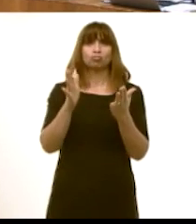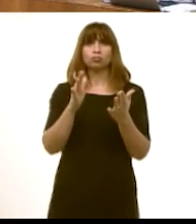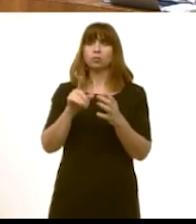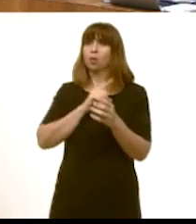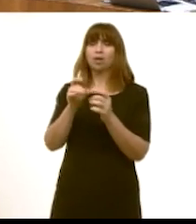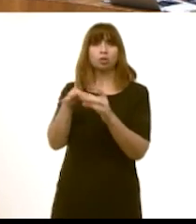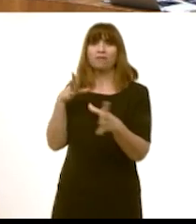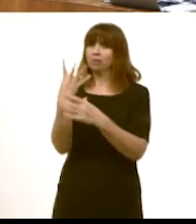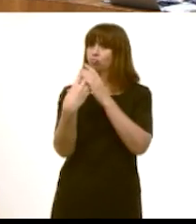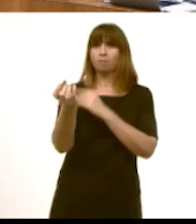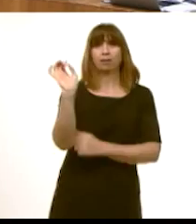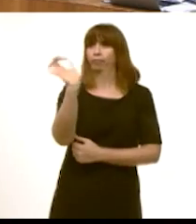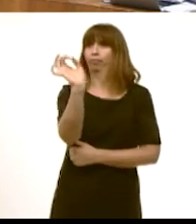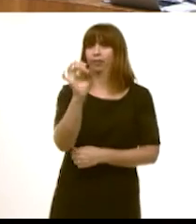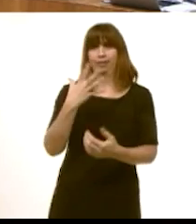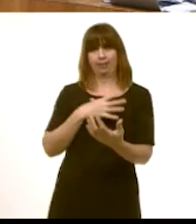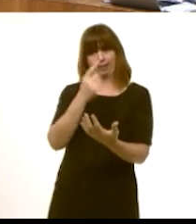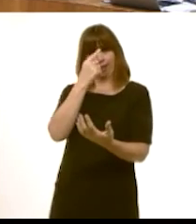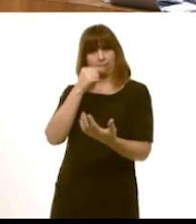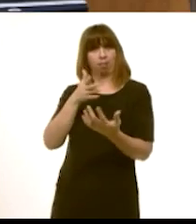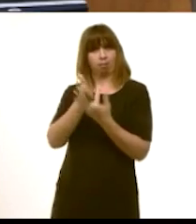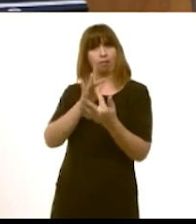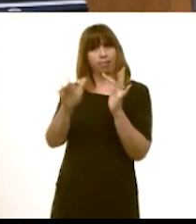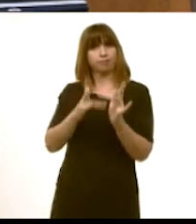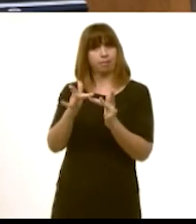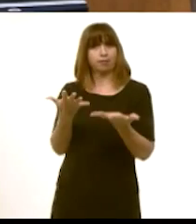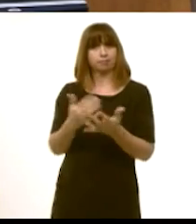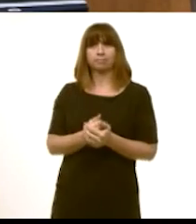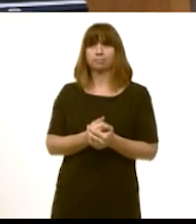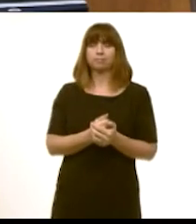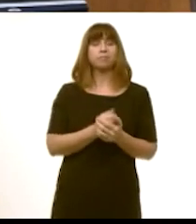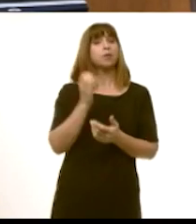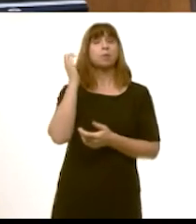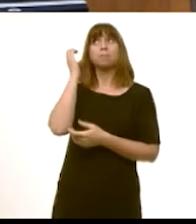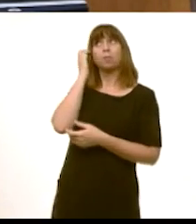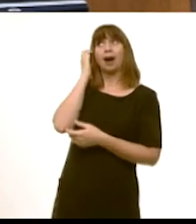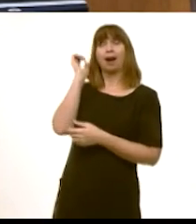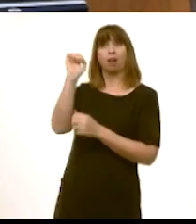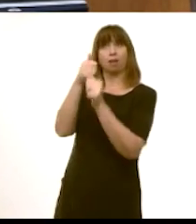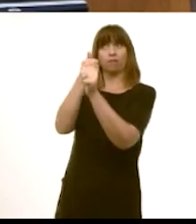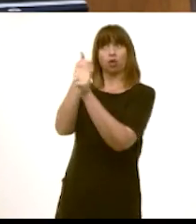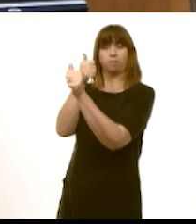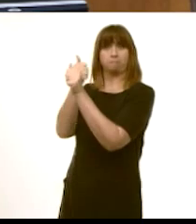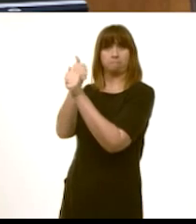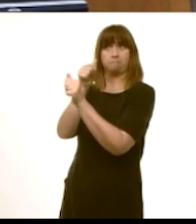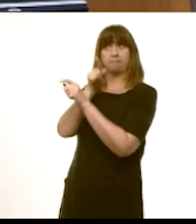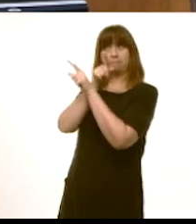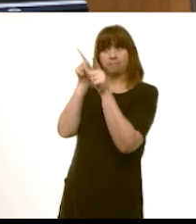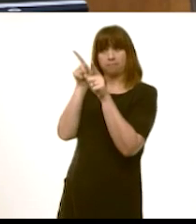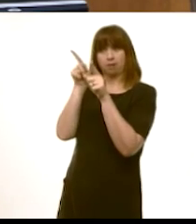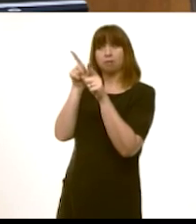be available? Well, we are told by the providers of mobile broadband that they are